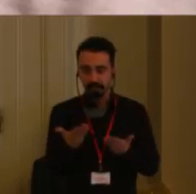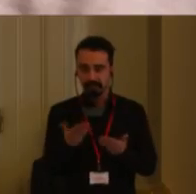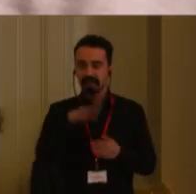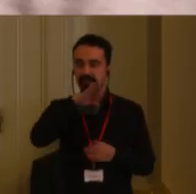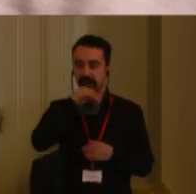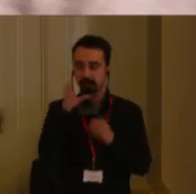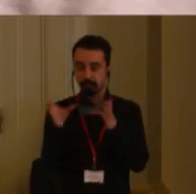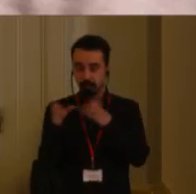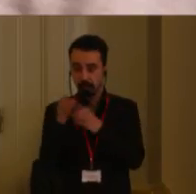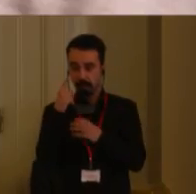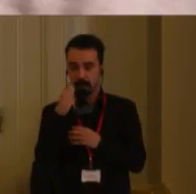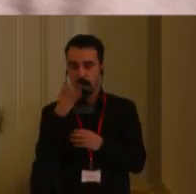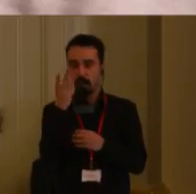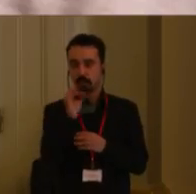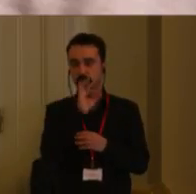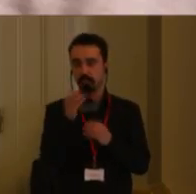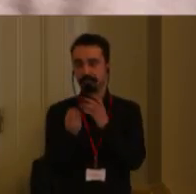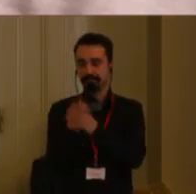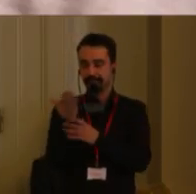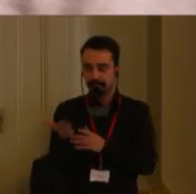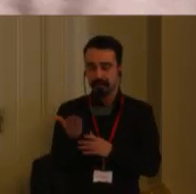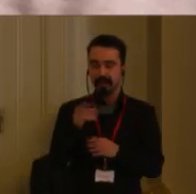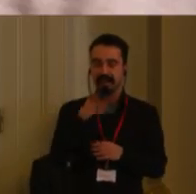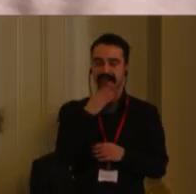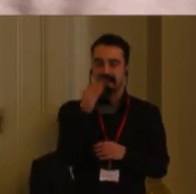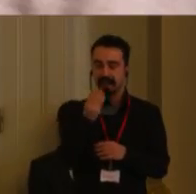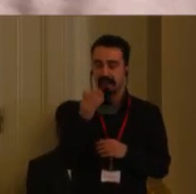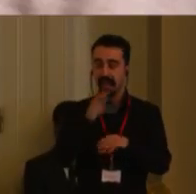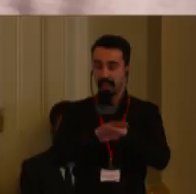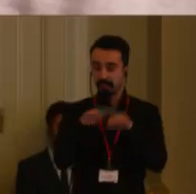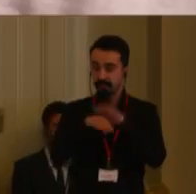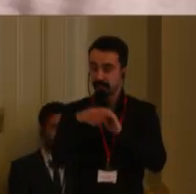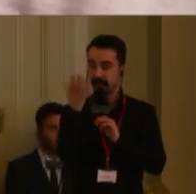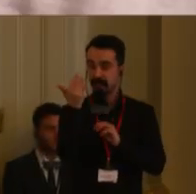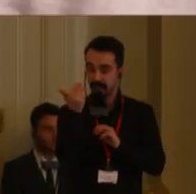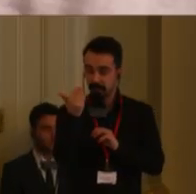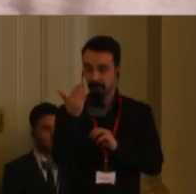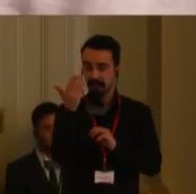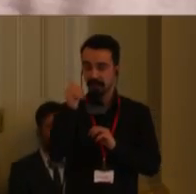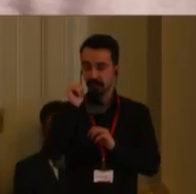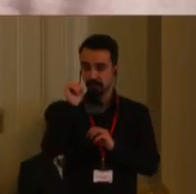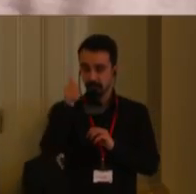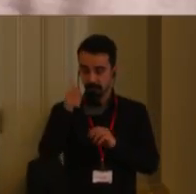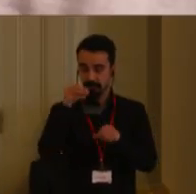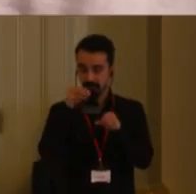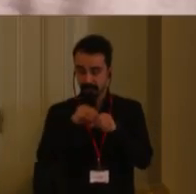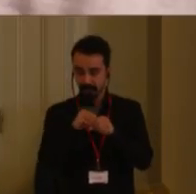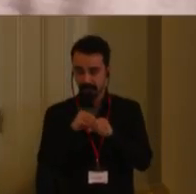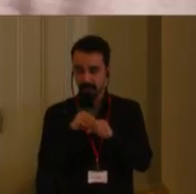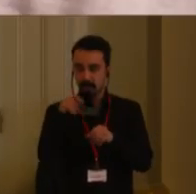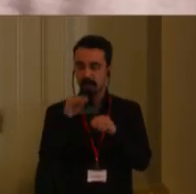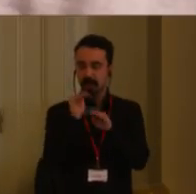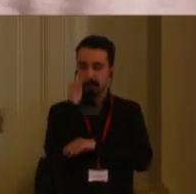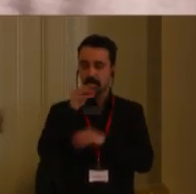new future. Despite the challenges which Turkey and its people are facing at the moment, there are many reasons for